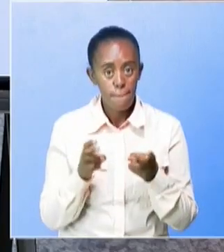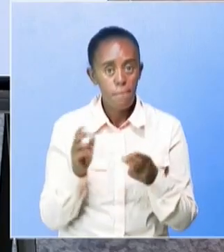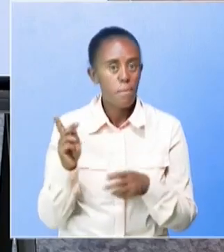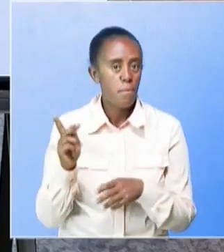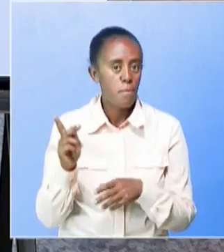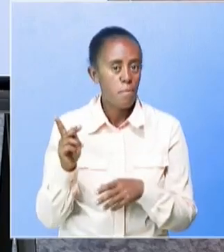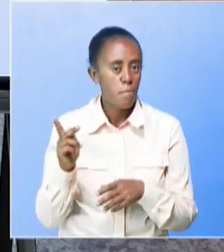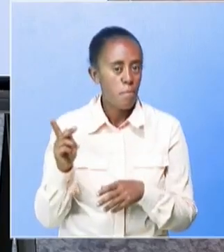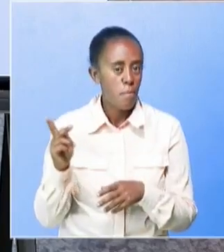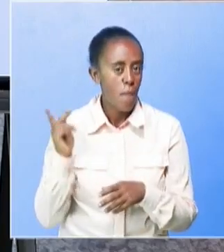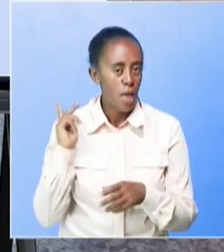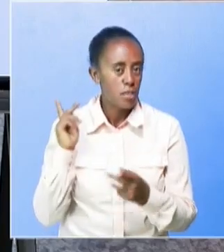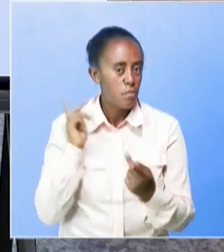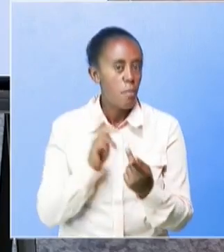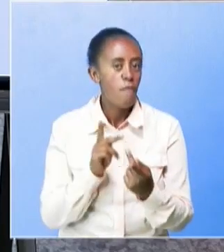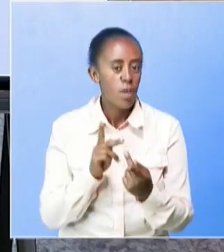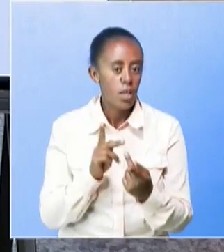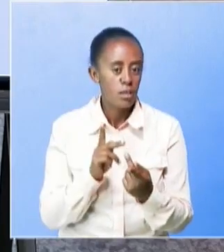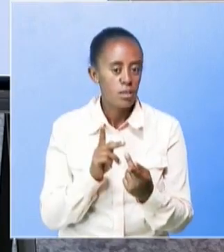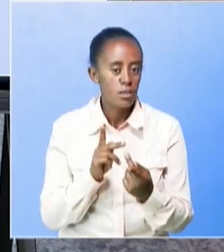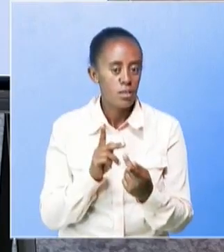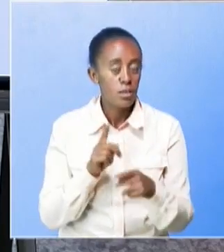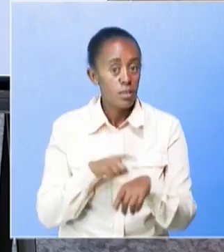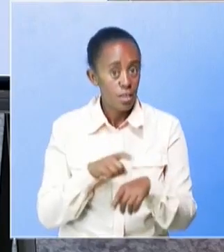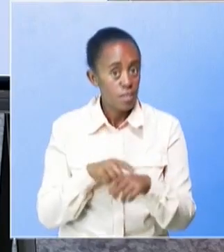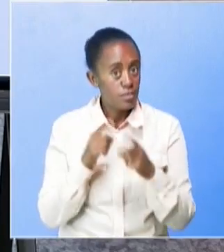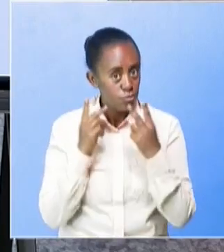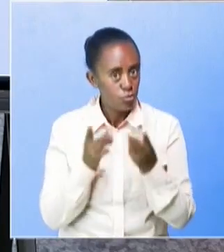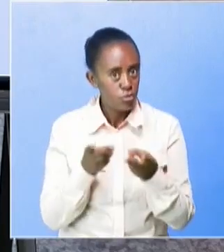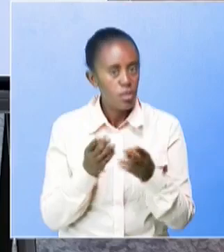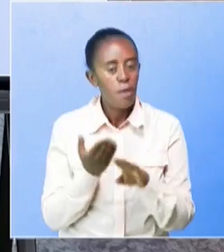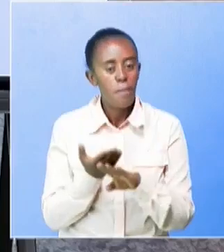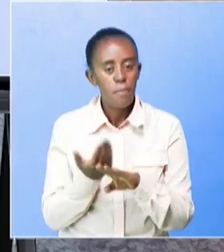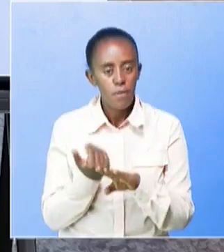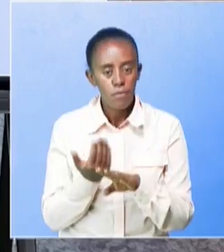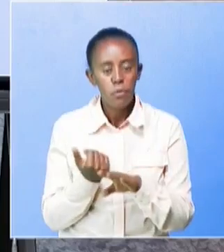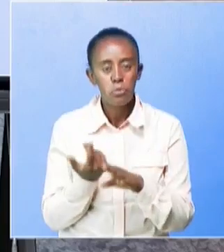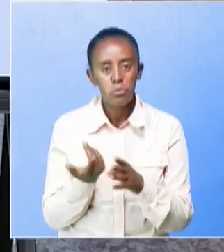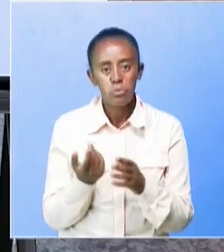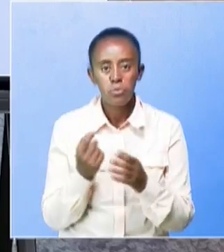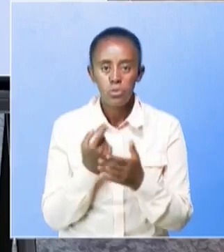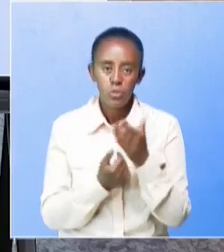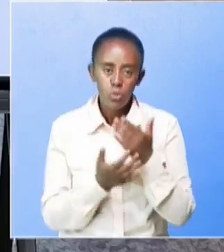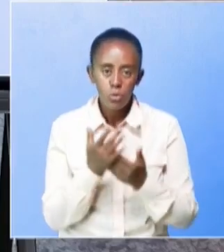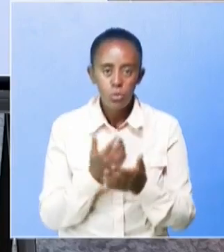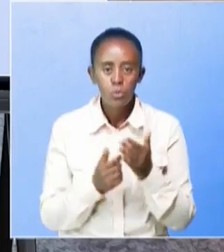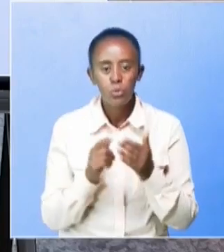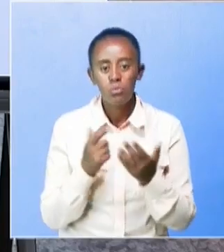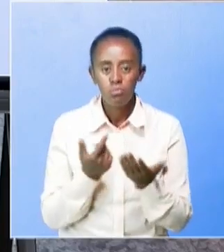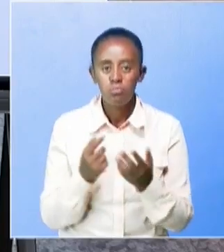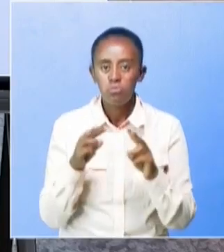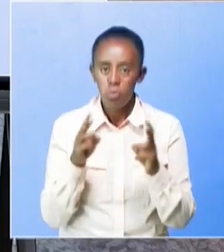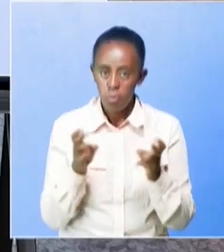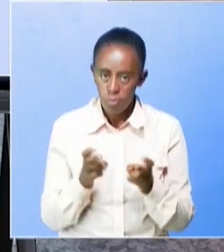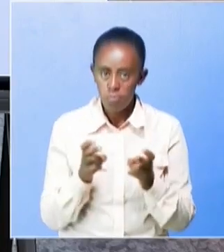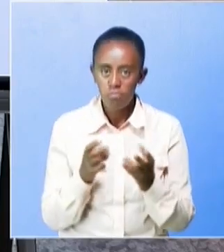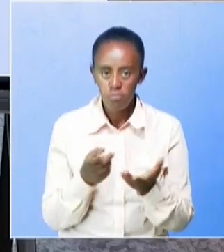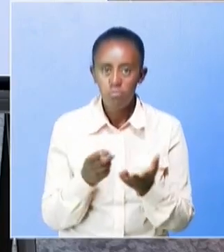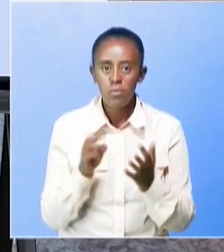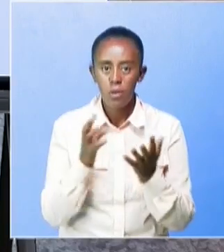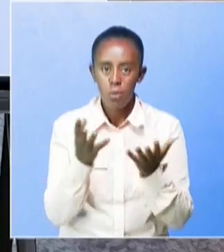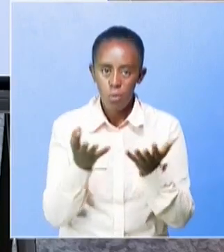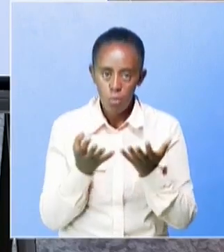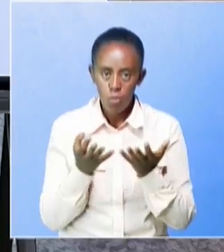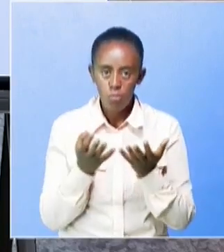past perfect. We're going to see a tense today. But before we see and talk and discuss about this topic, I want us to